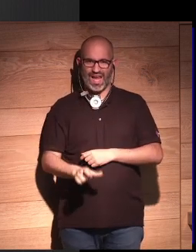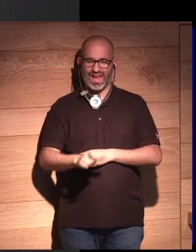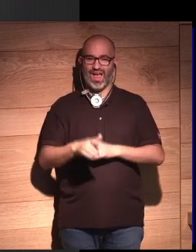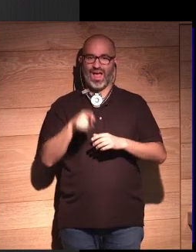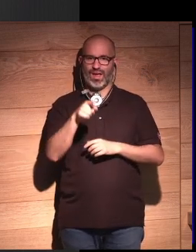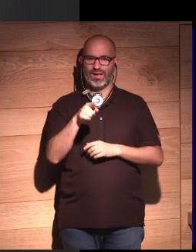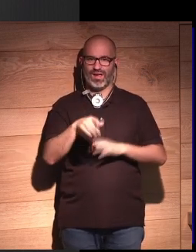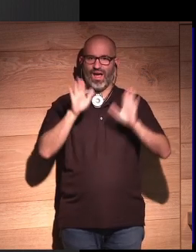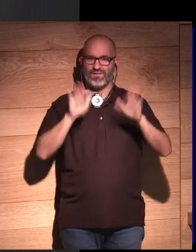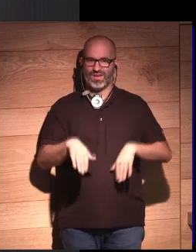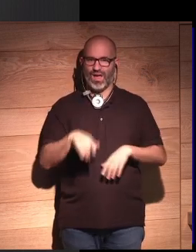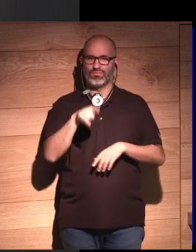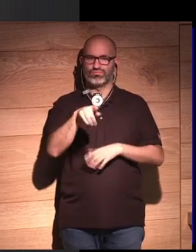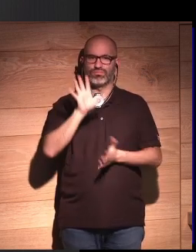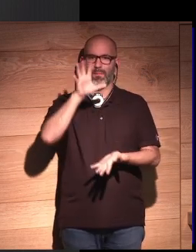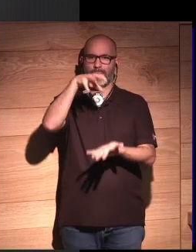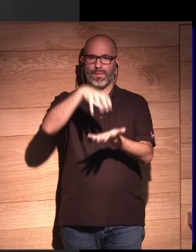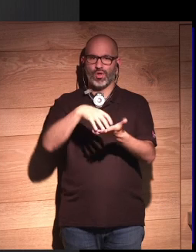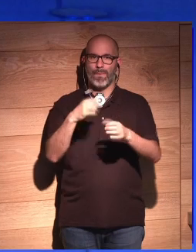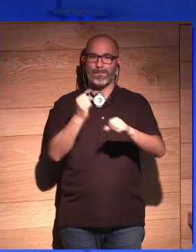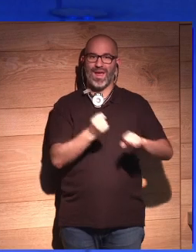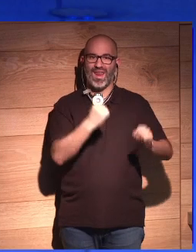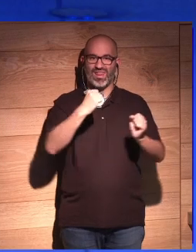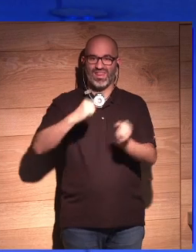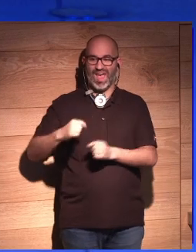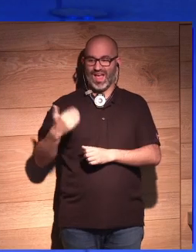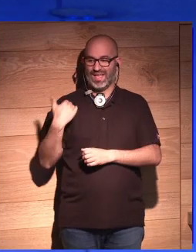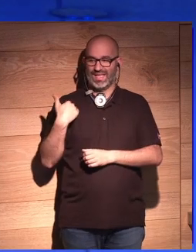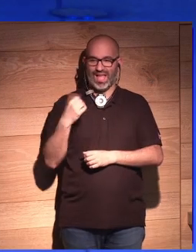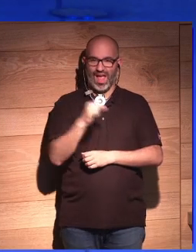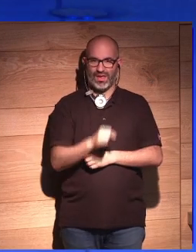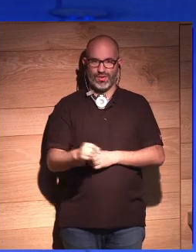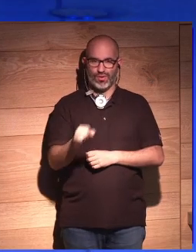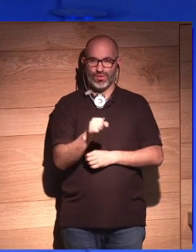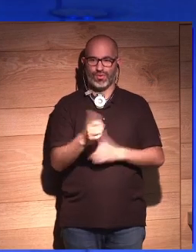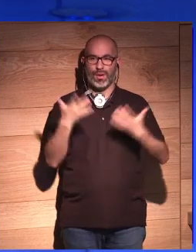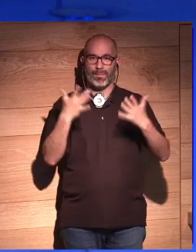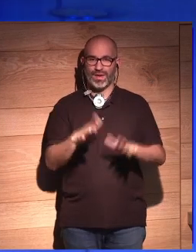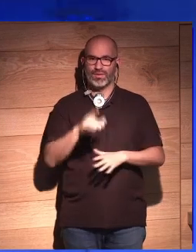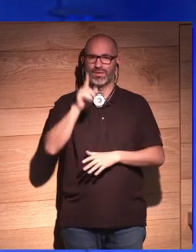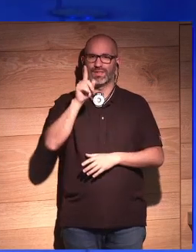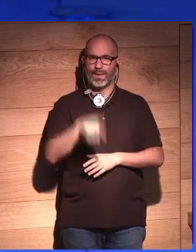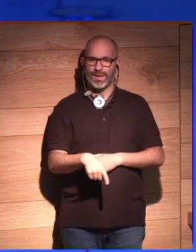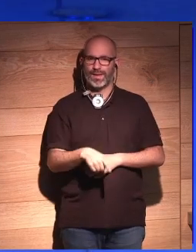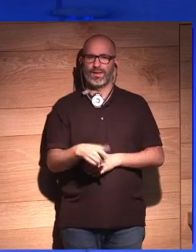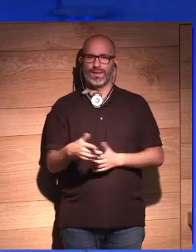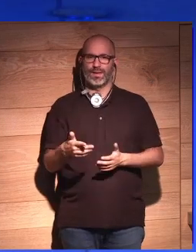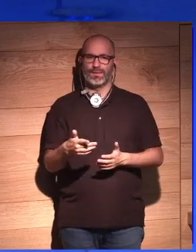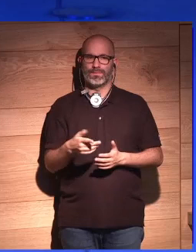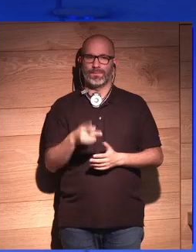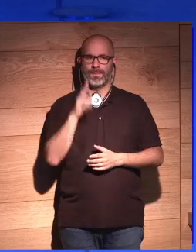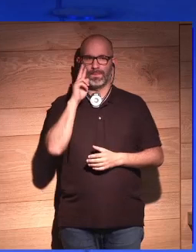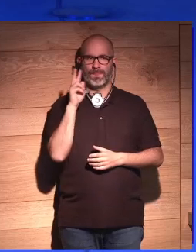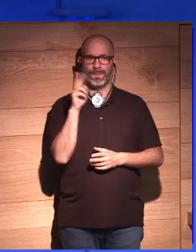this year. Lynn Hirschman-Leeson was also there with her documentary Strange Culture. It featured Tilda Swinton. There she is there with Karen